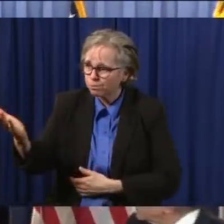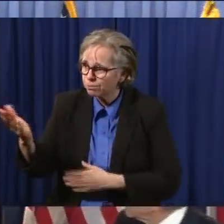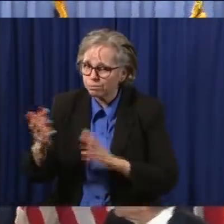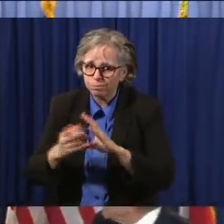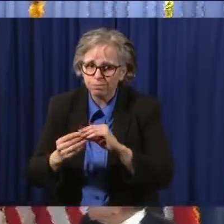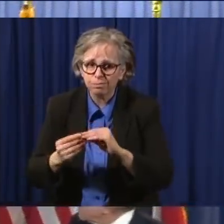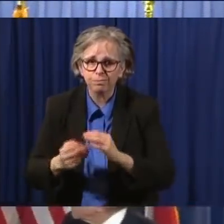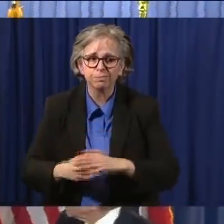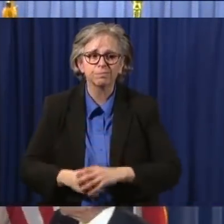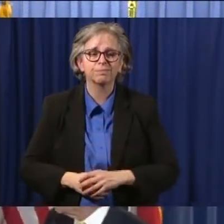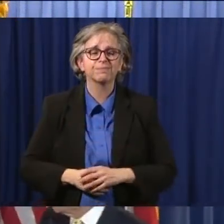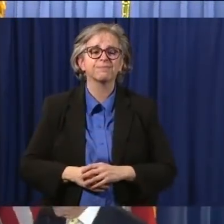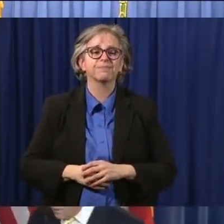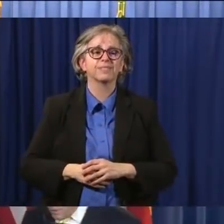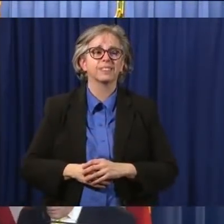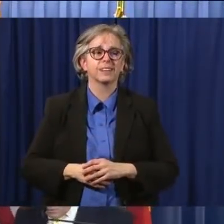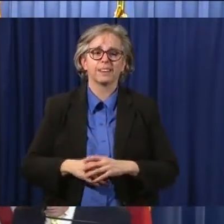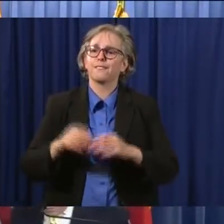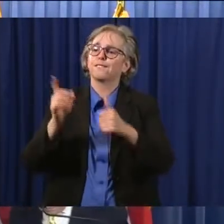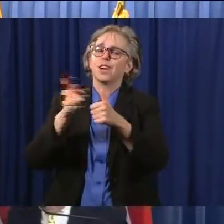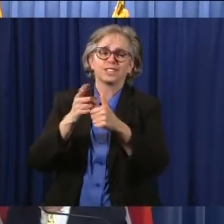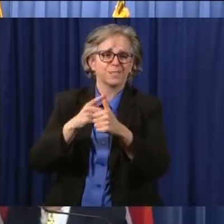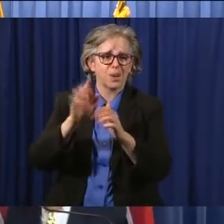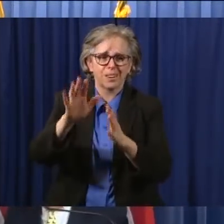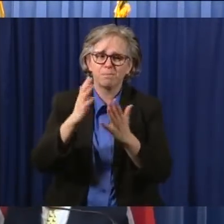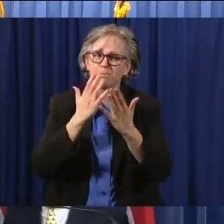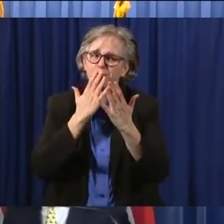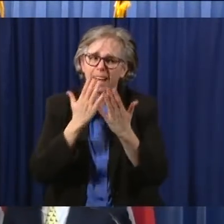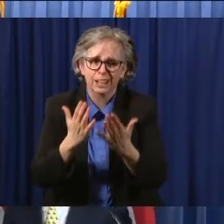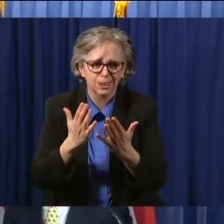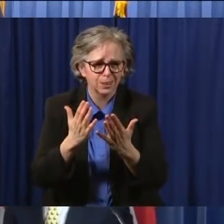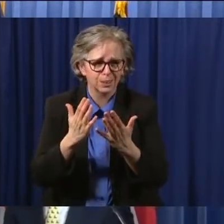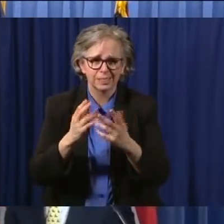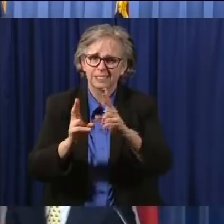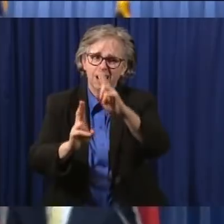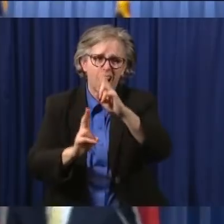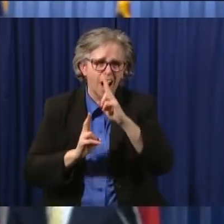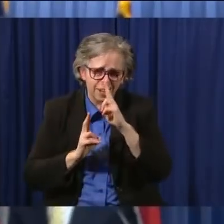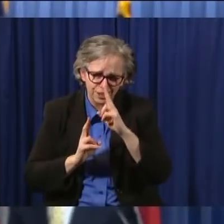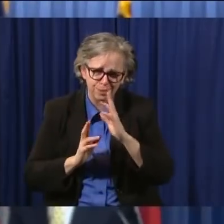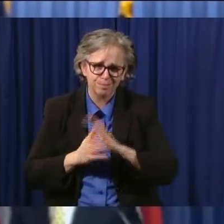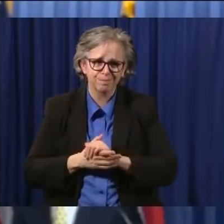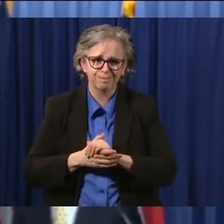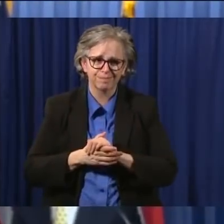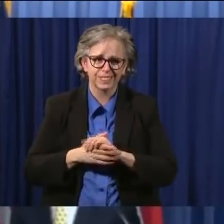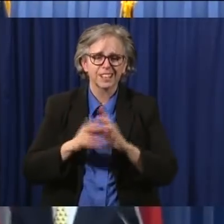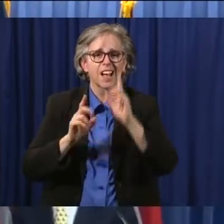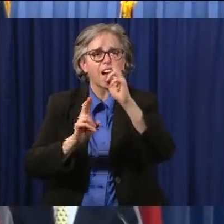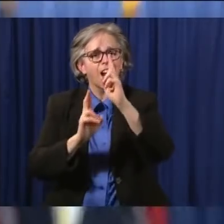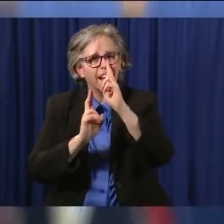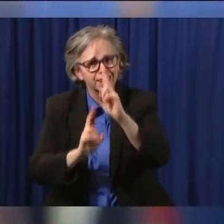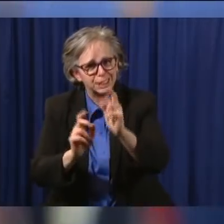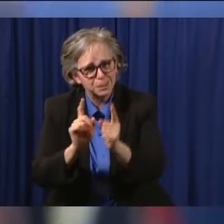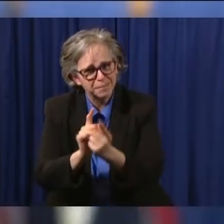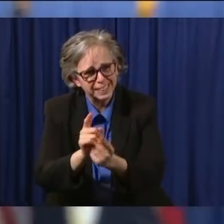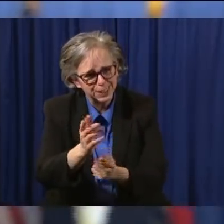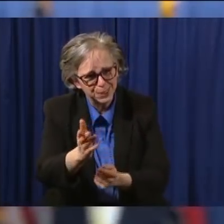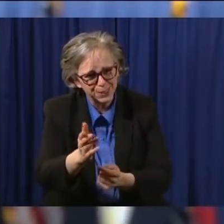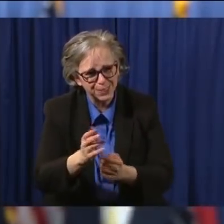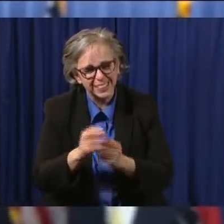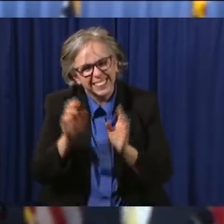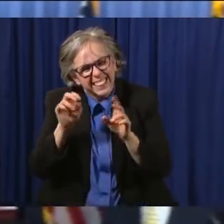first of all, thank you so much. It's an honor to meet you in person, albeit this